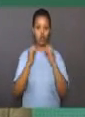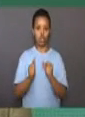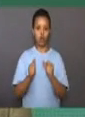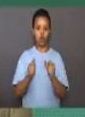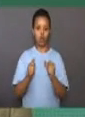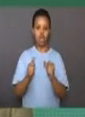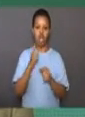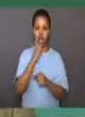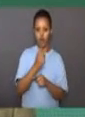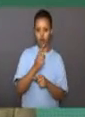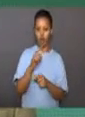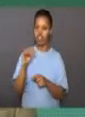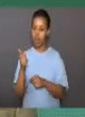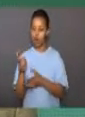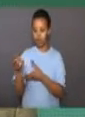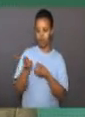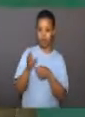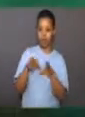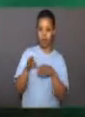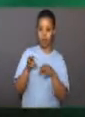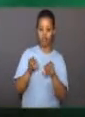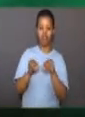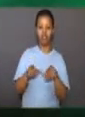used to attract a mate.